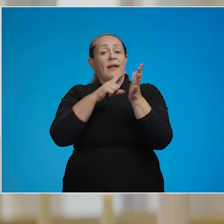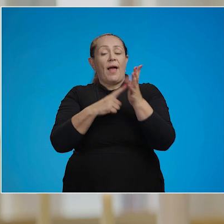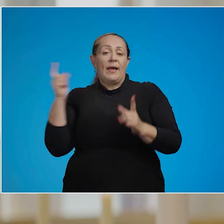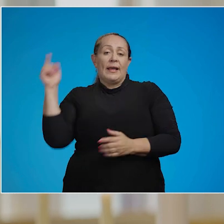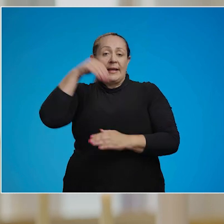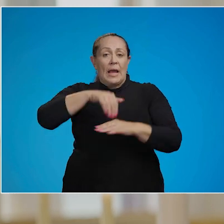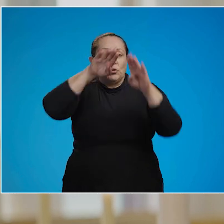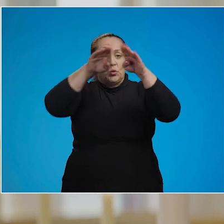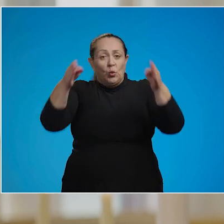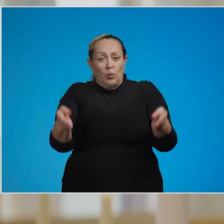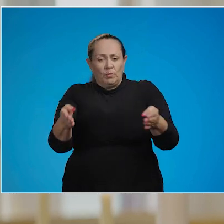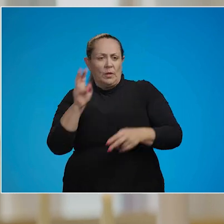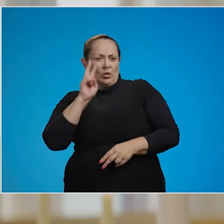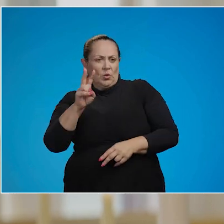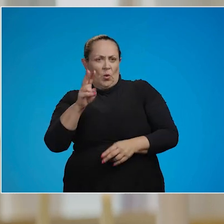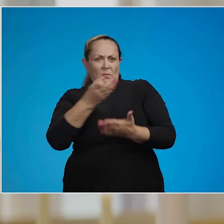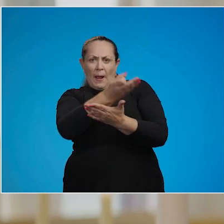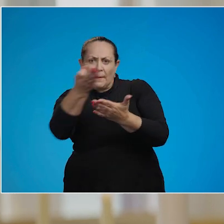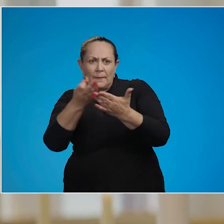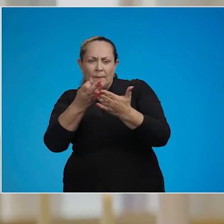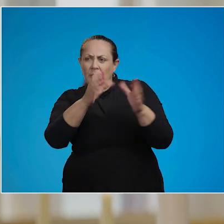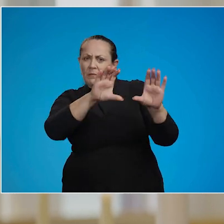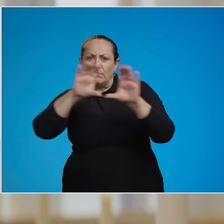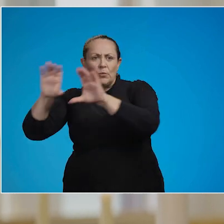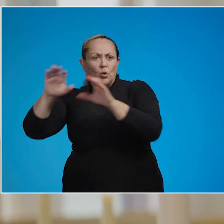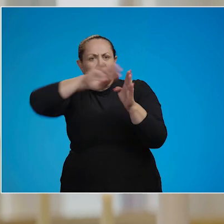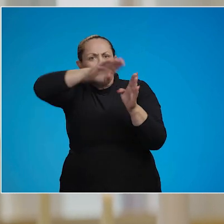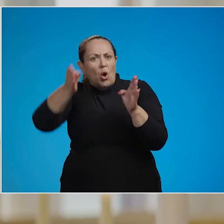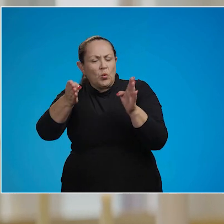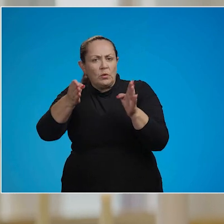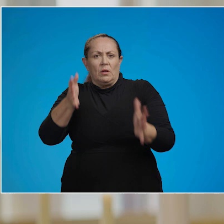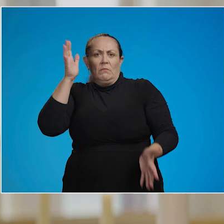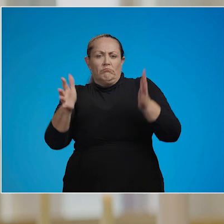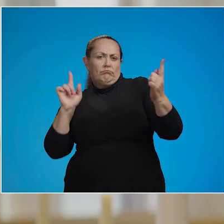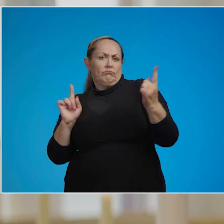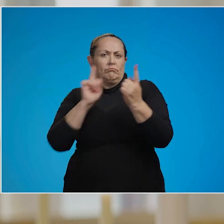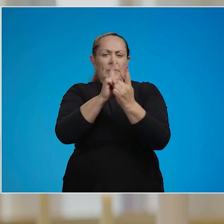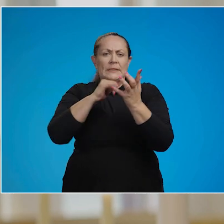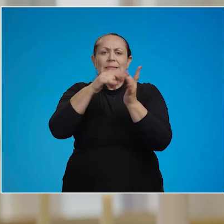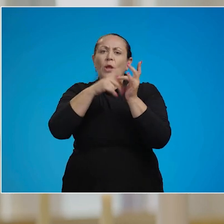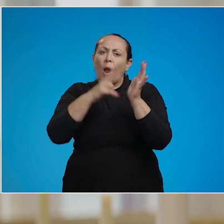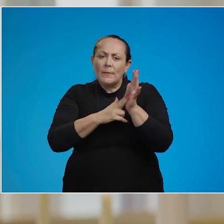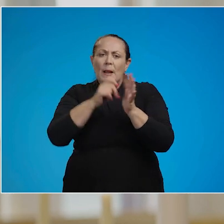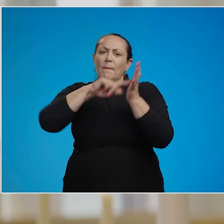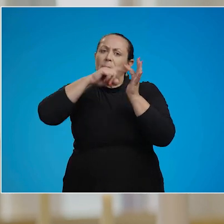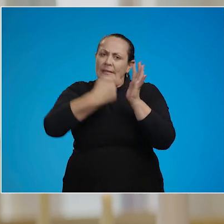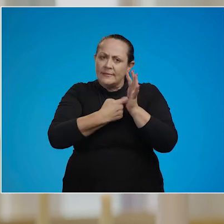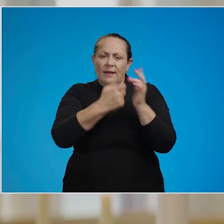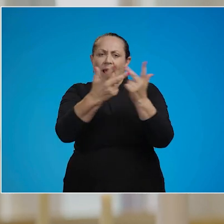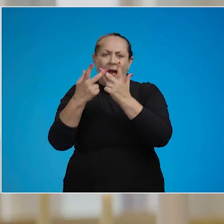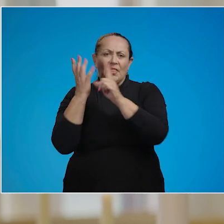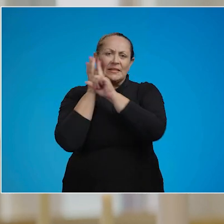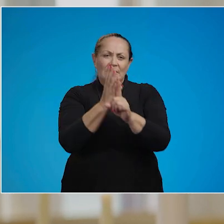tomb. She saw that the stone had been moved away from the tomb and came running to Simon Peter and the